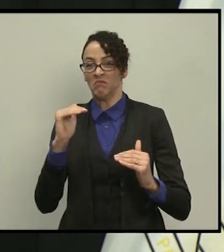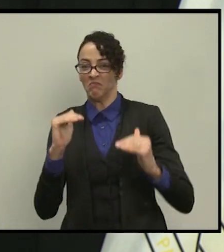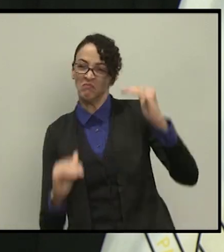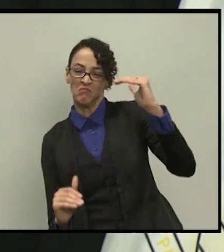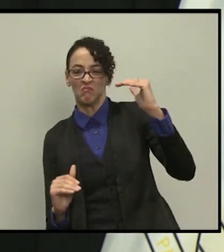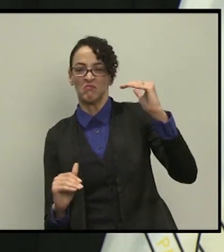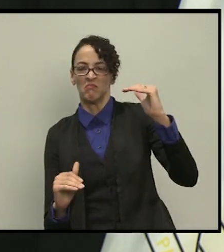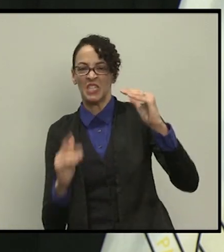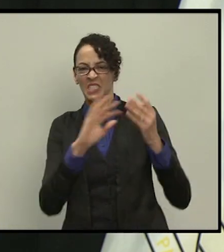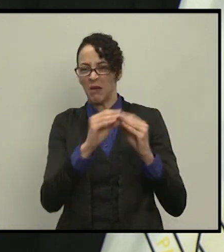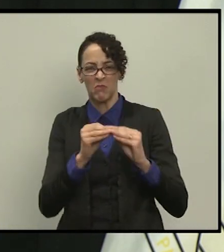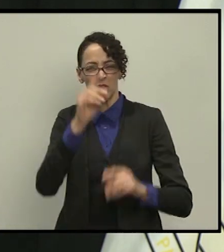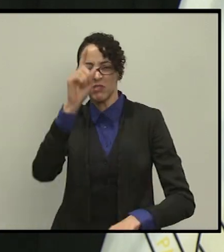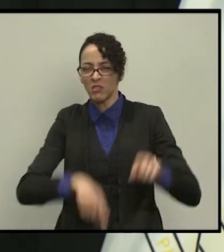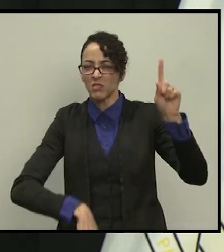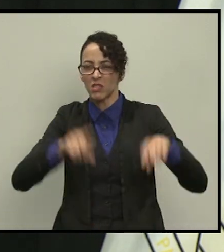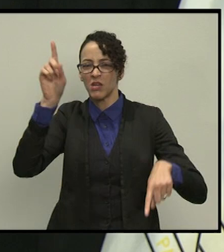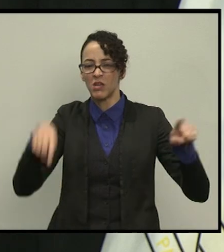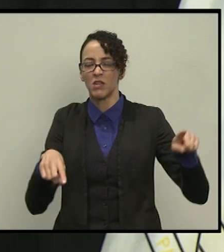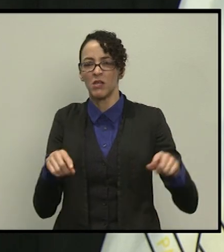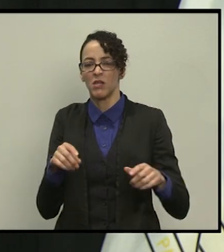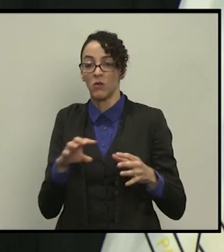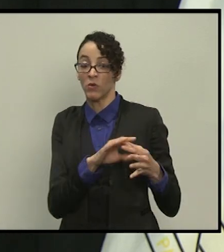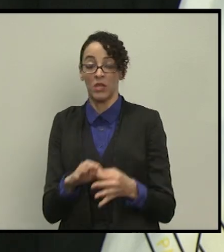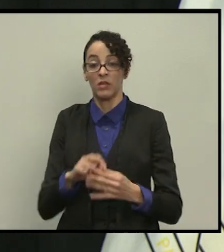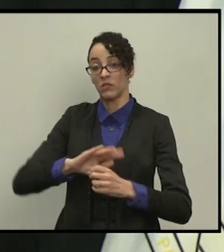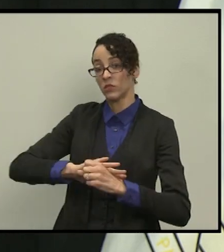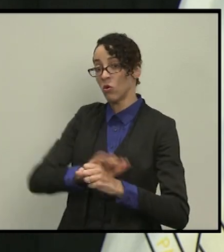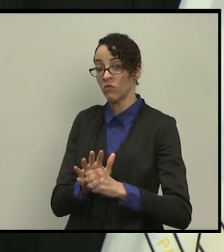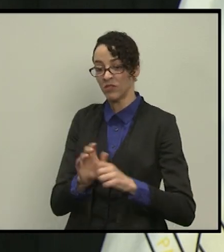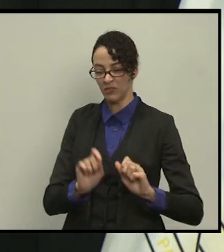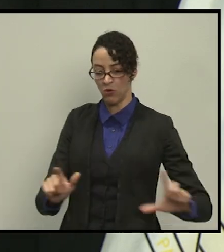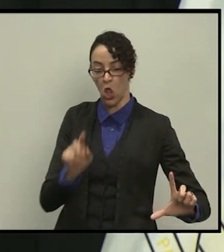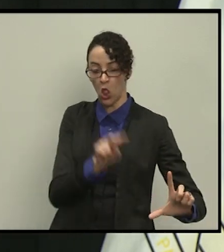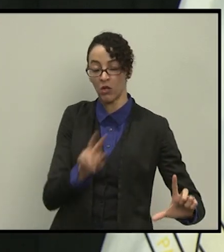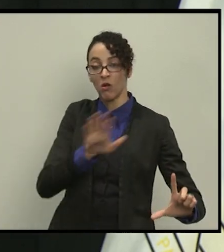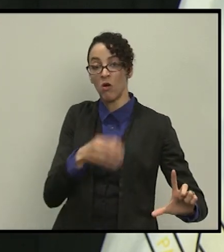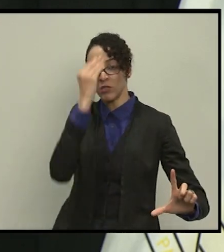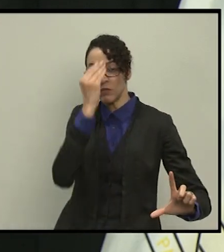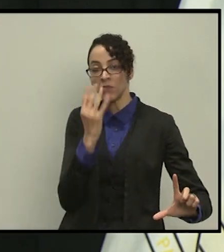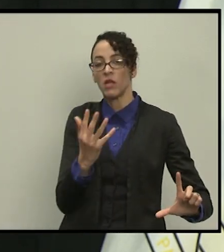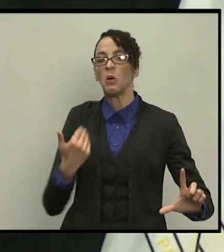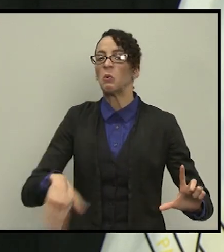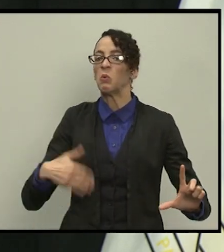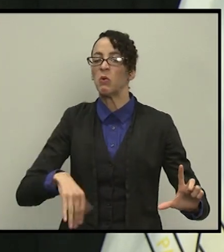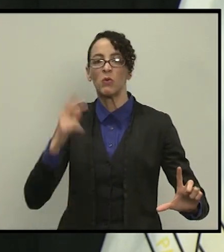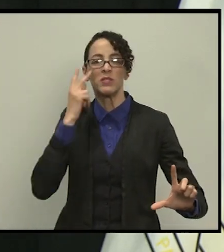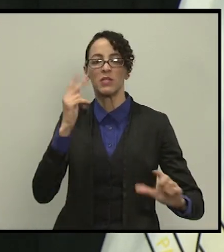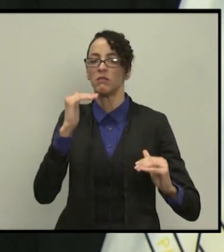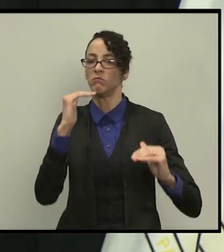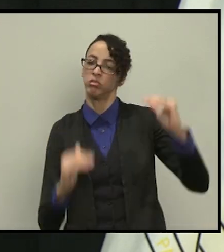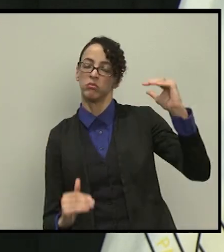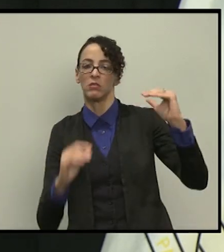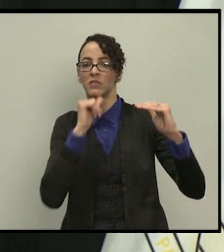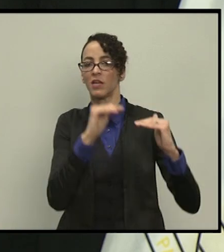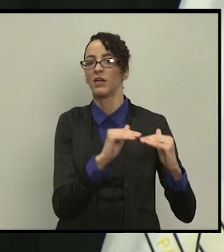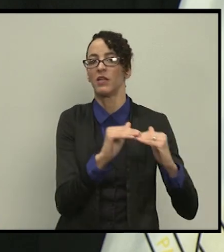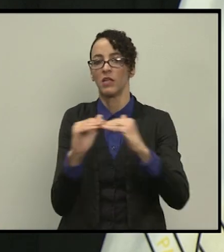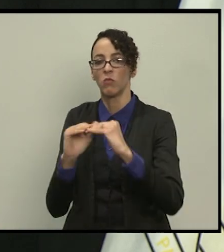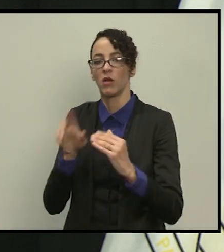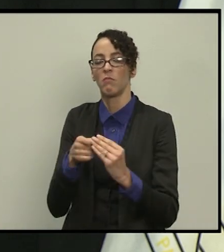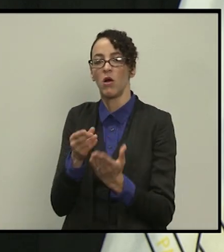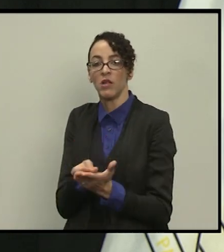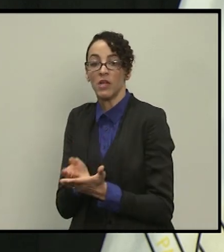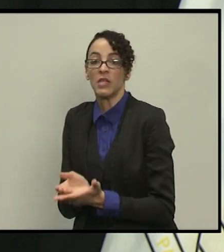COVID-19, we are seeing the disparities, the true disparities around income inequality and how,